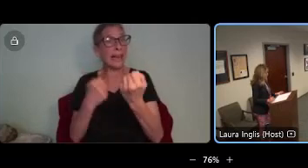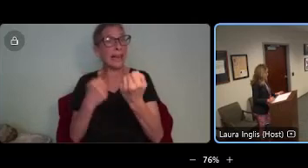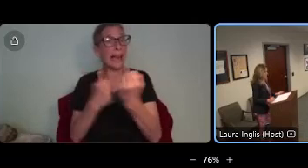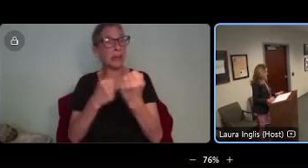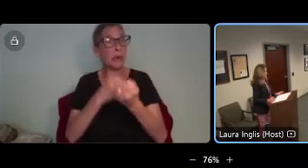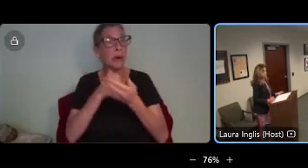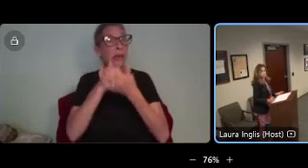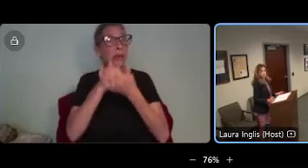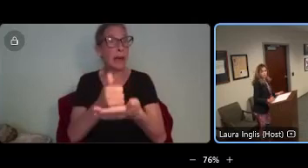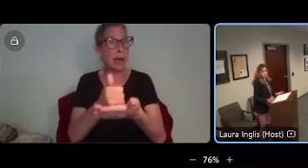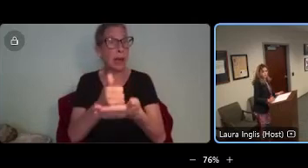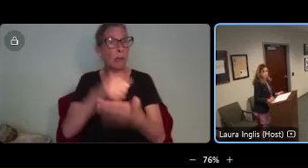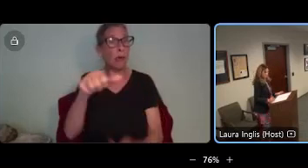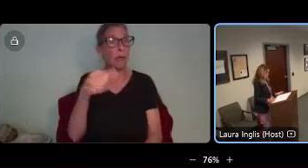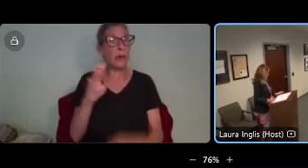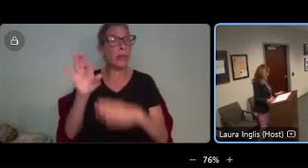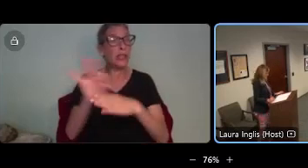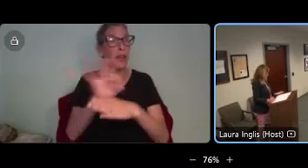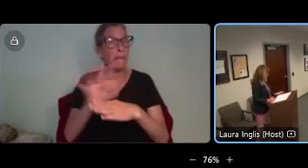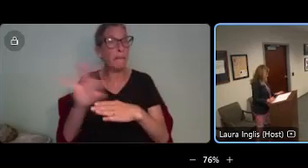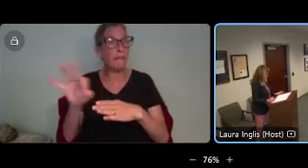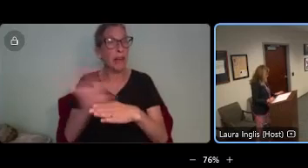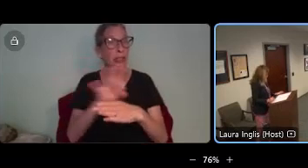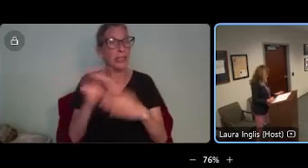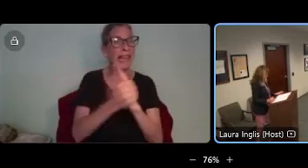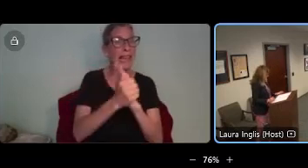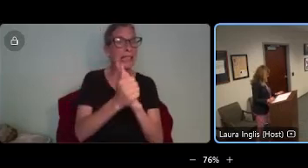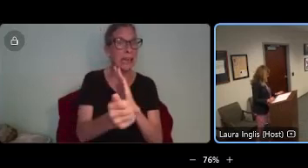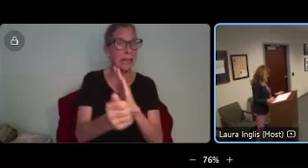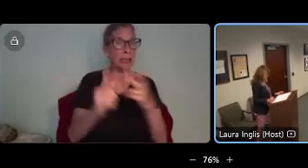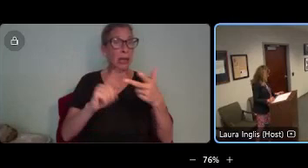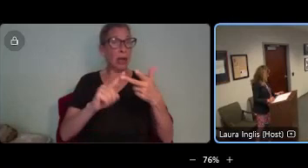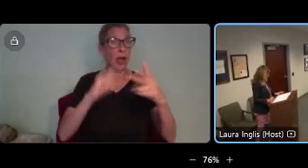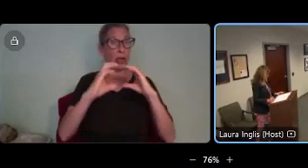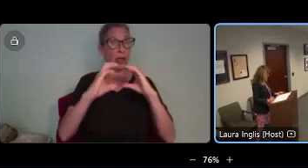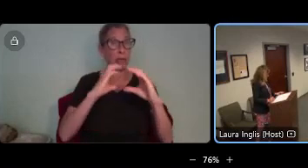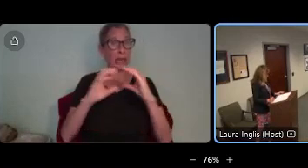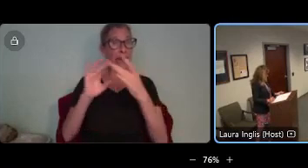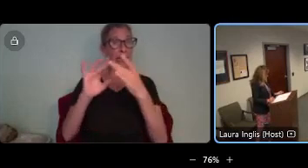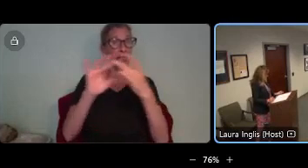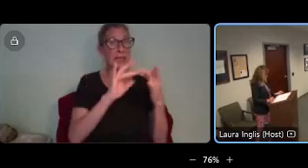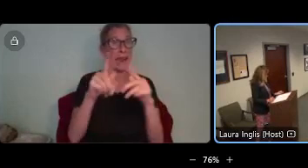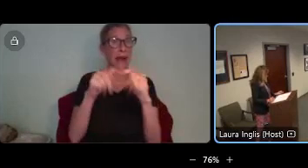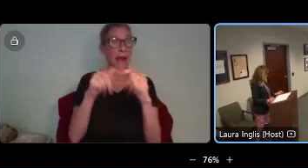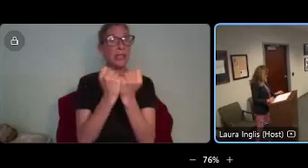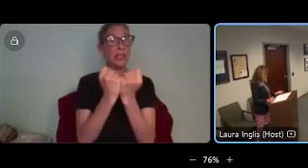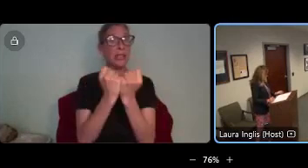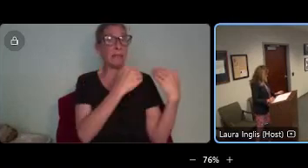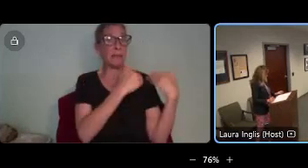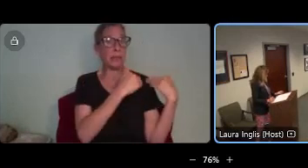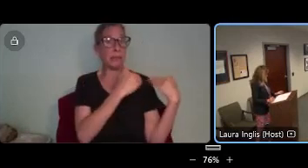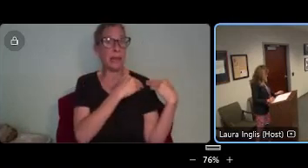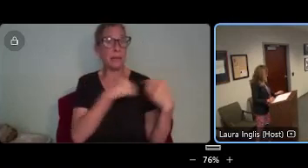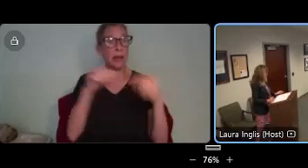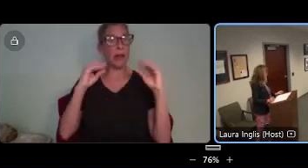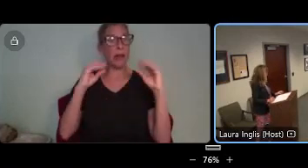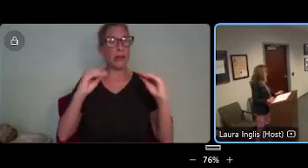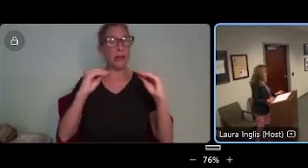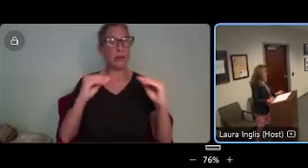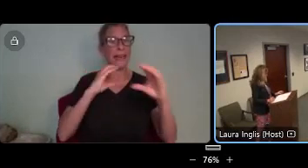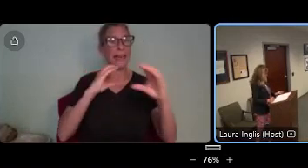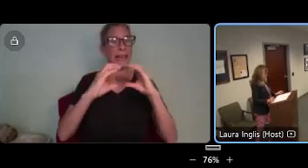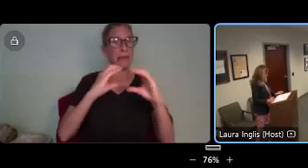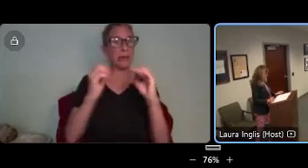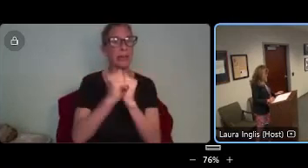employees with job functions and core skills. Our communications and outreach team is responsible for training and communicating with our